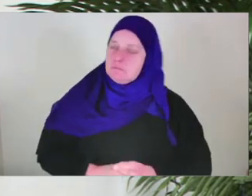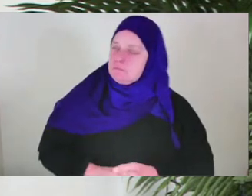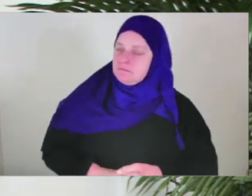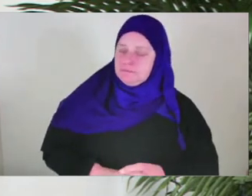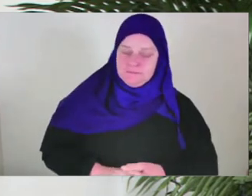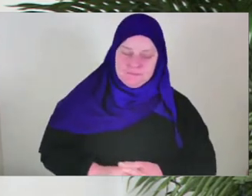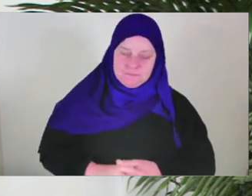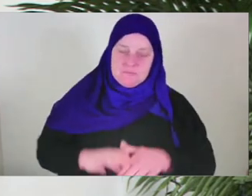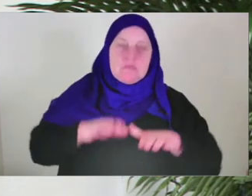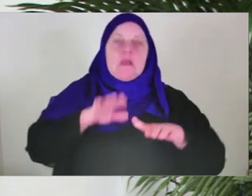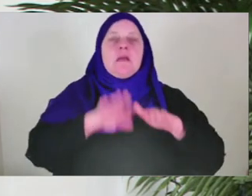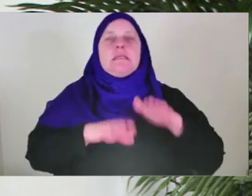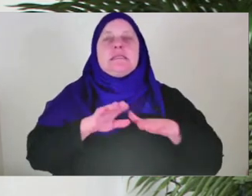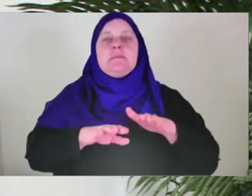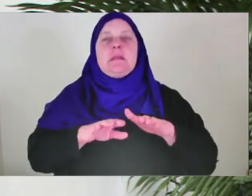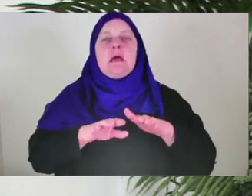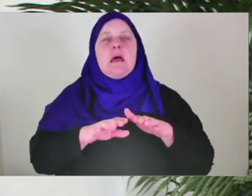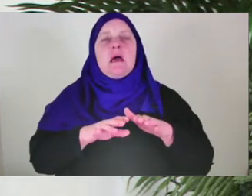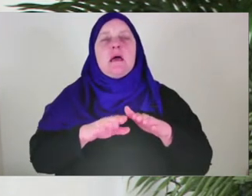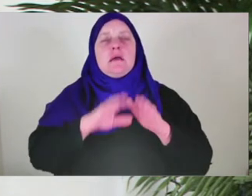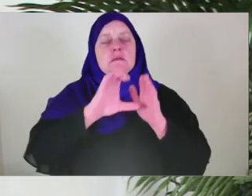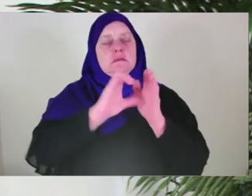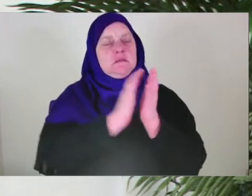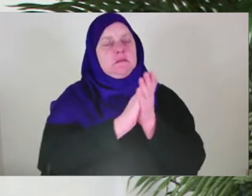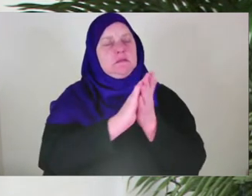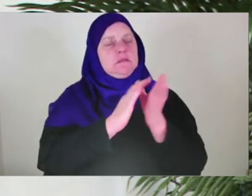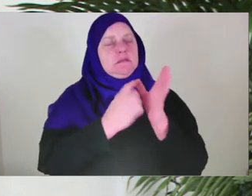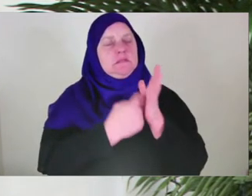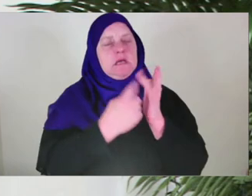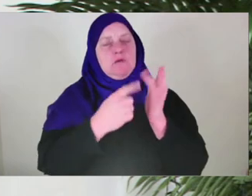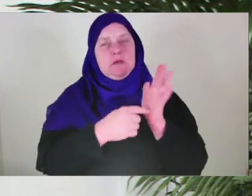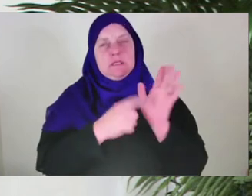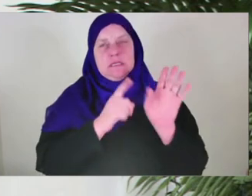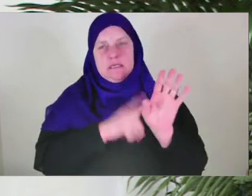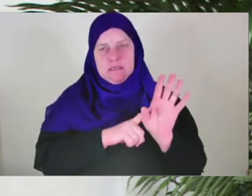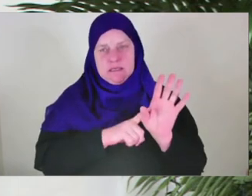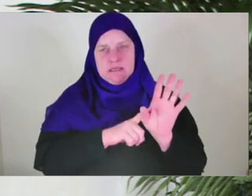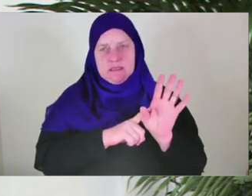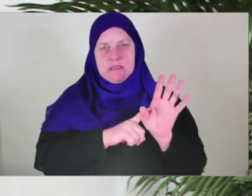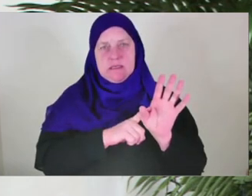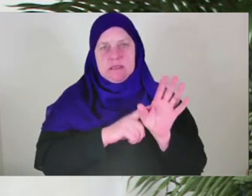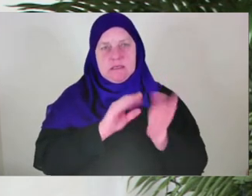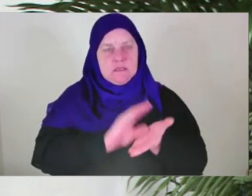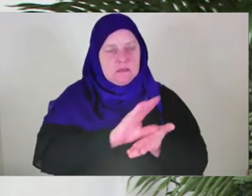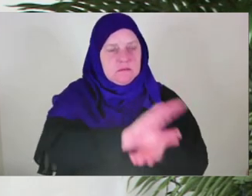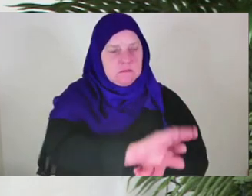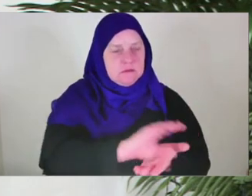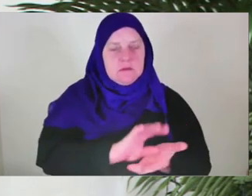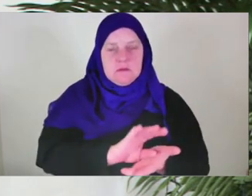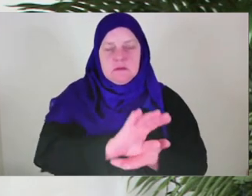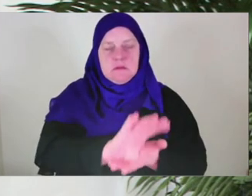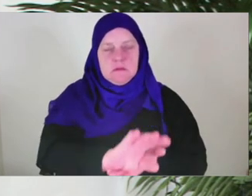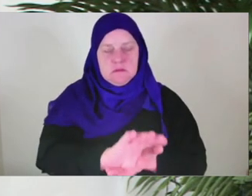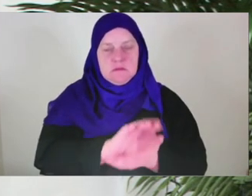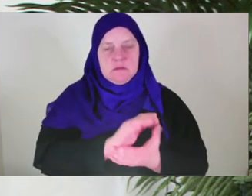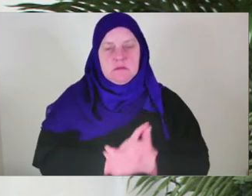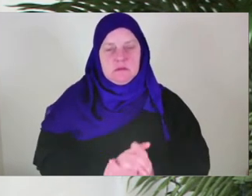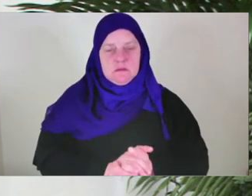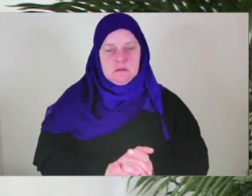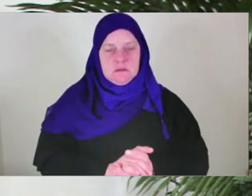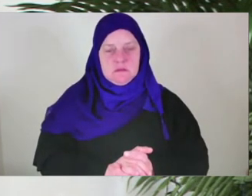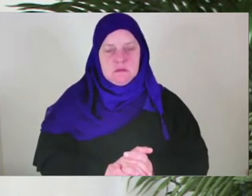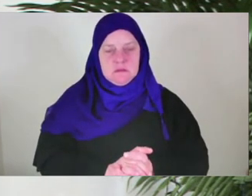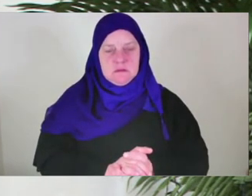where in the giving of charity, sadaqah, is said to increase